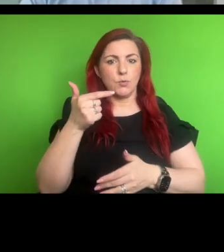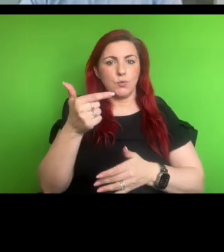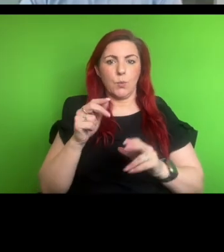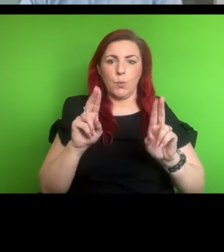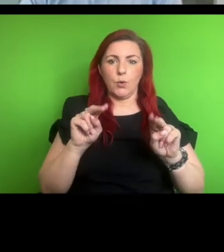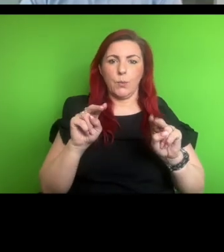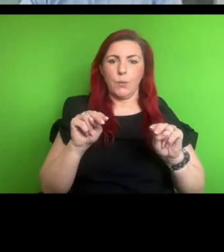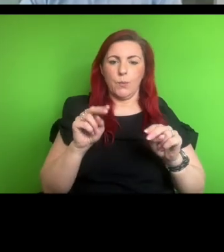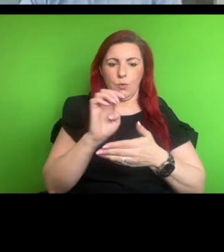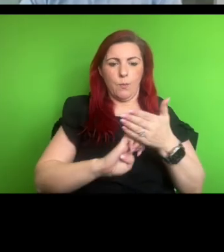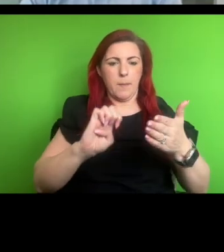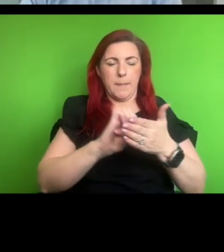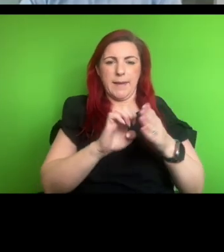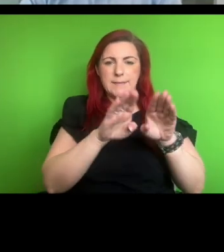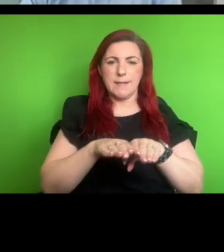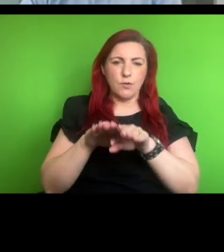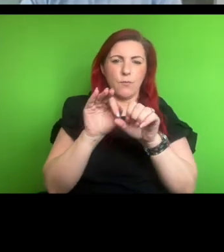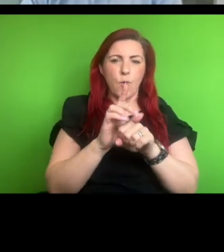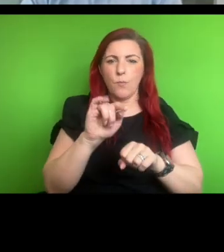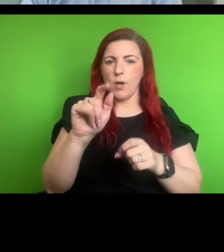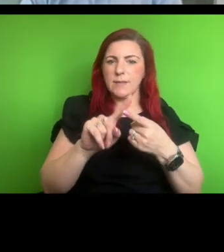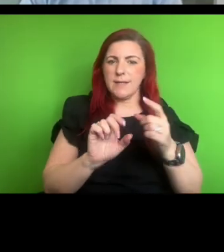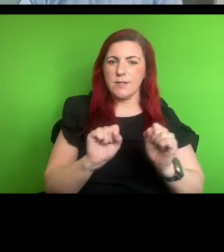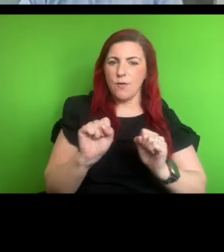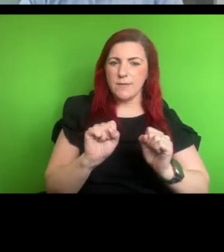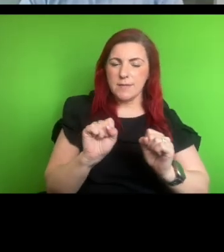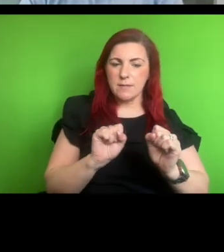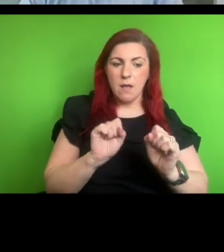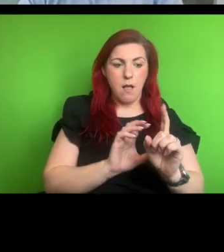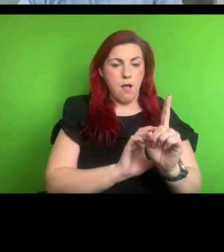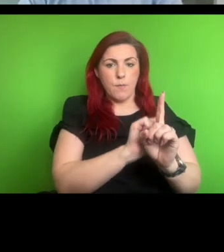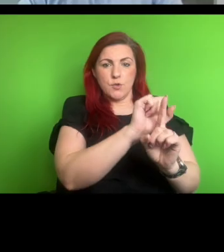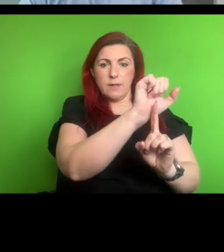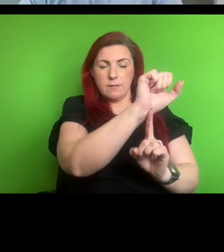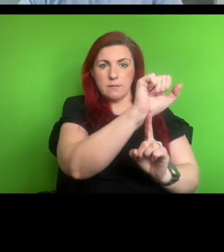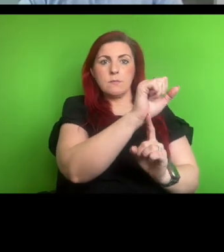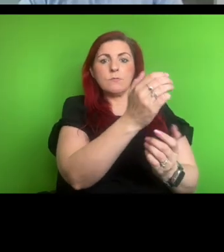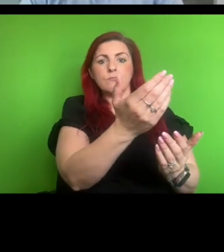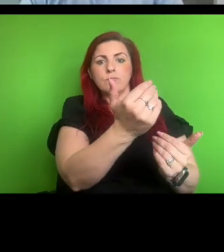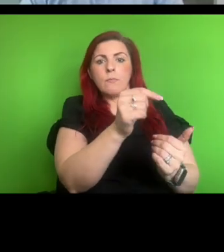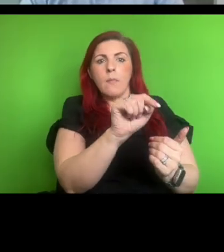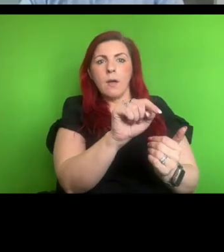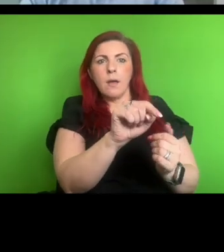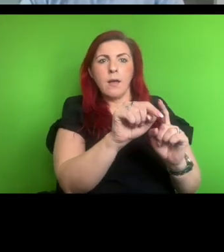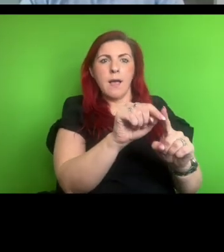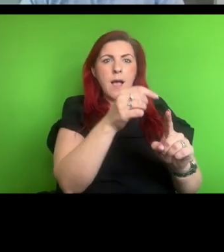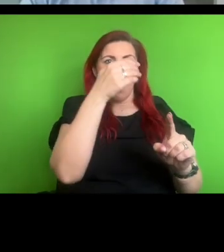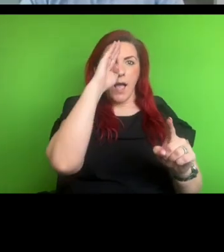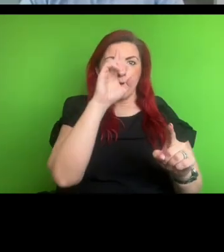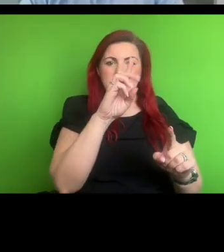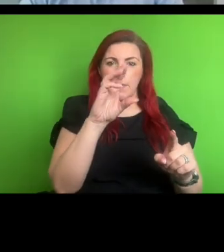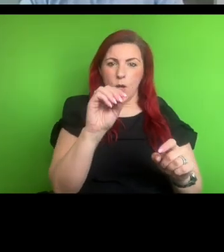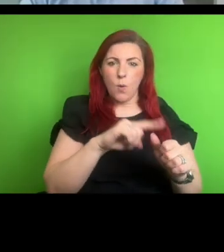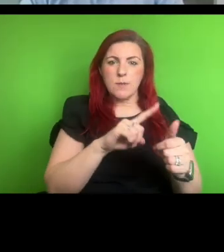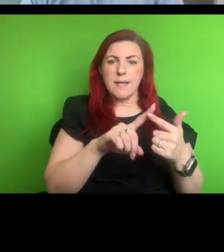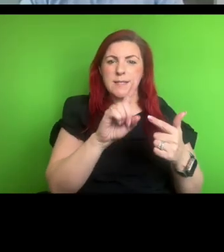and services. Our objectives are to invite Irish DPOs, DPROs, and disabled people in general